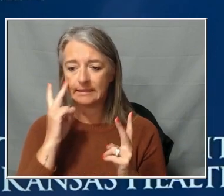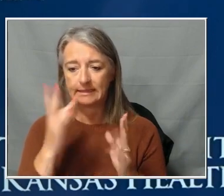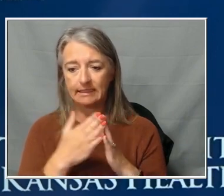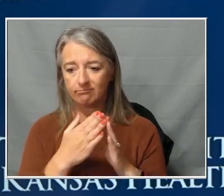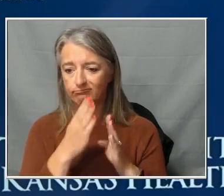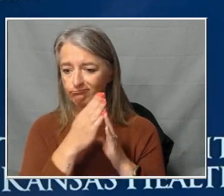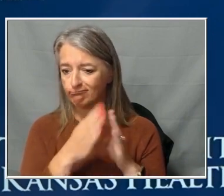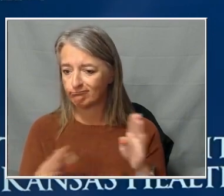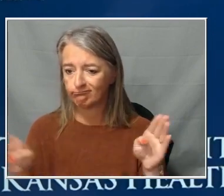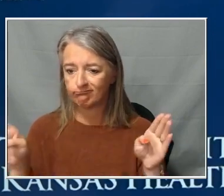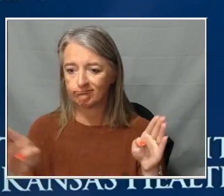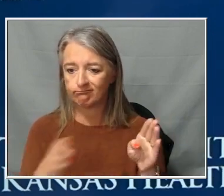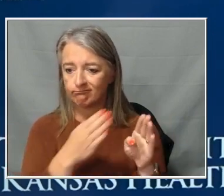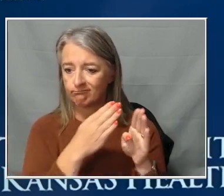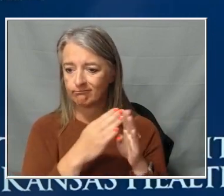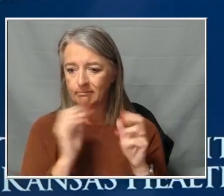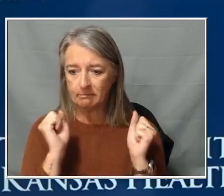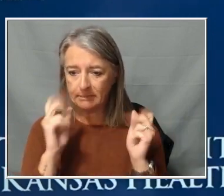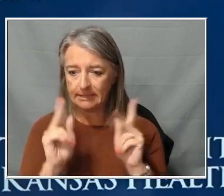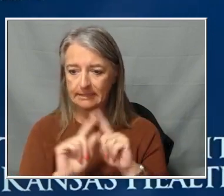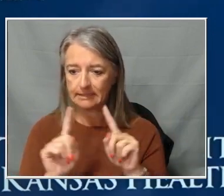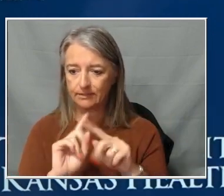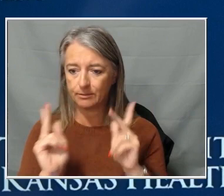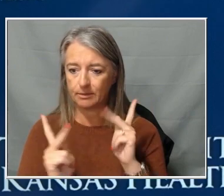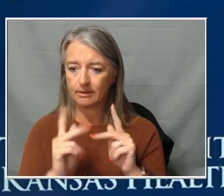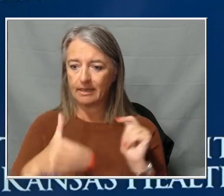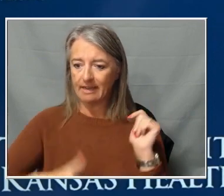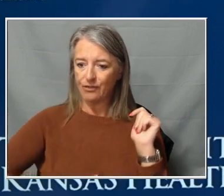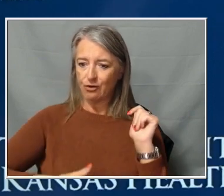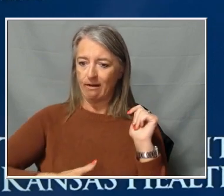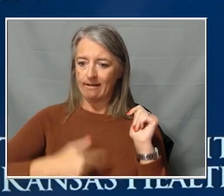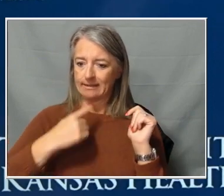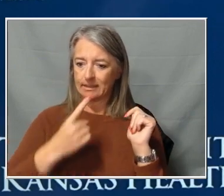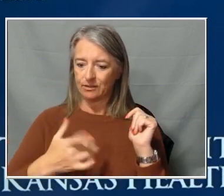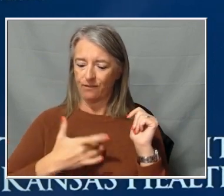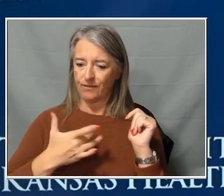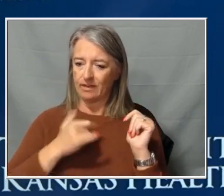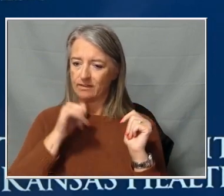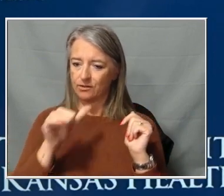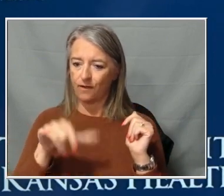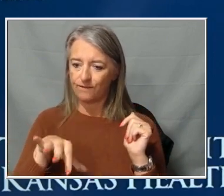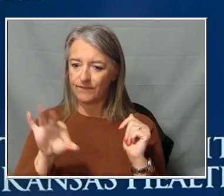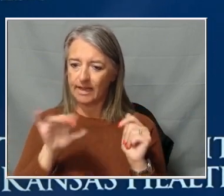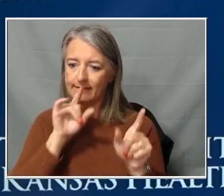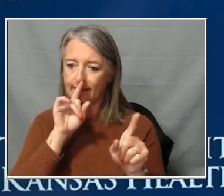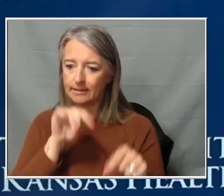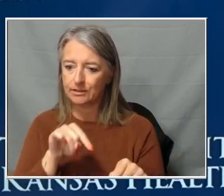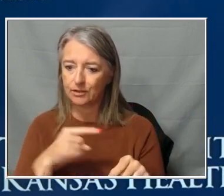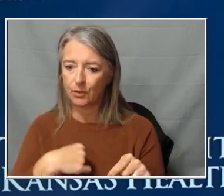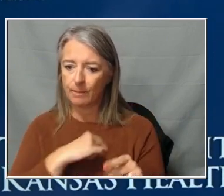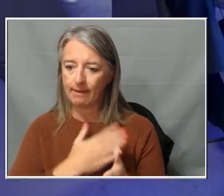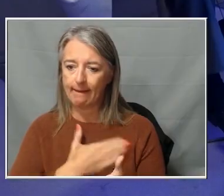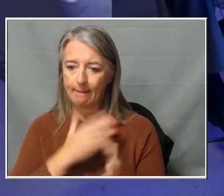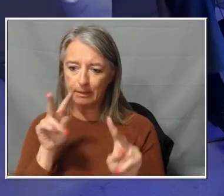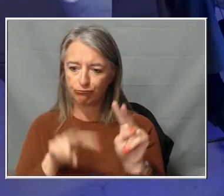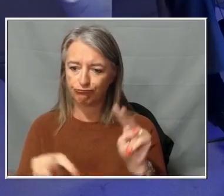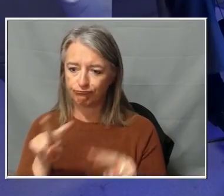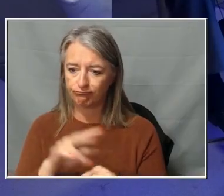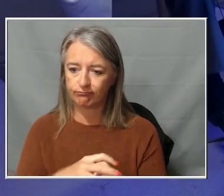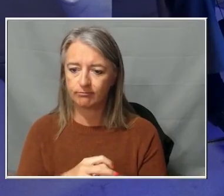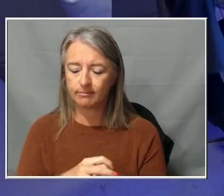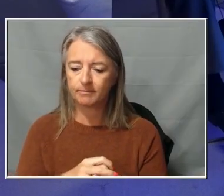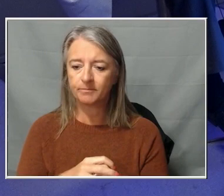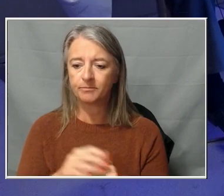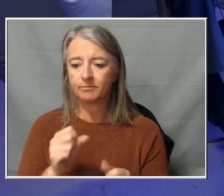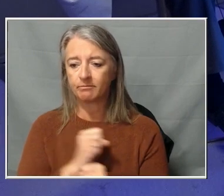we see. But certainly, if your gut's telling you something and you don't feel like you're finding that answer, we're happy to take a peek. Yeah, you must love that